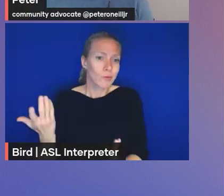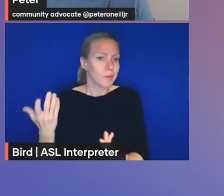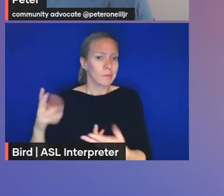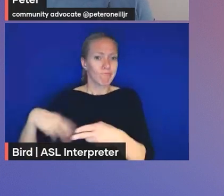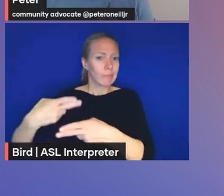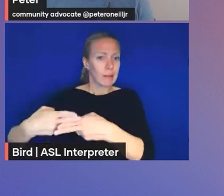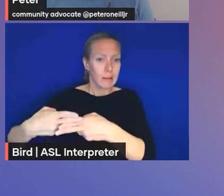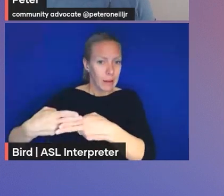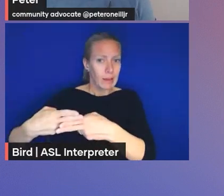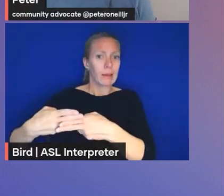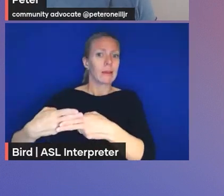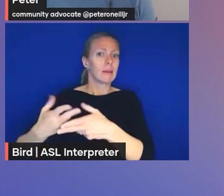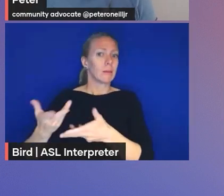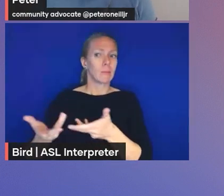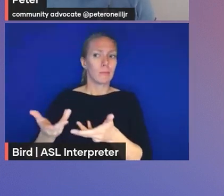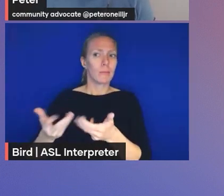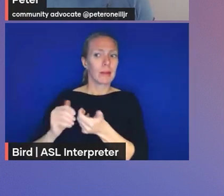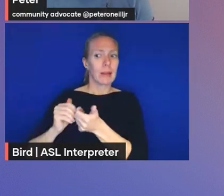how